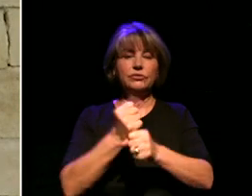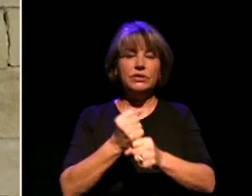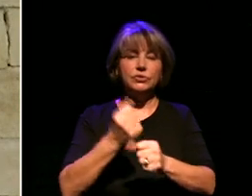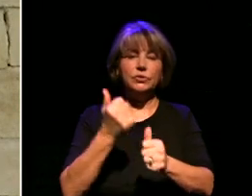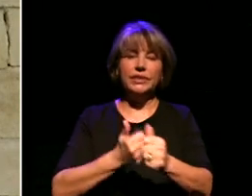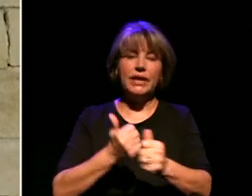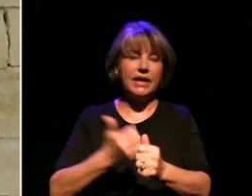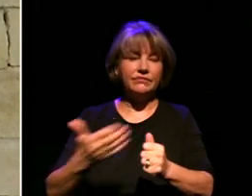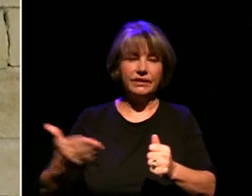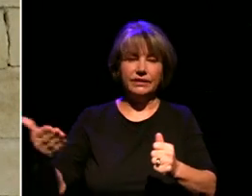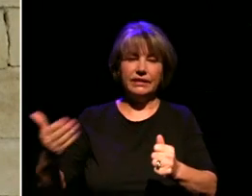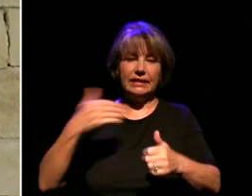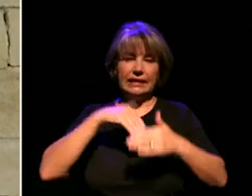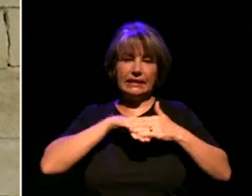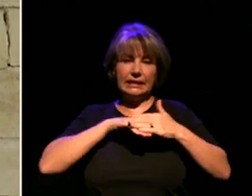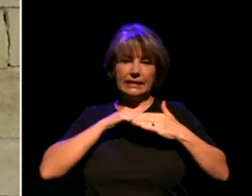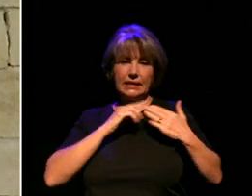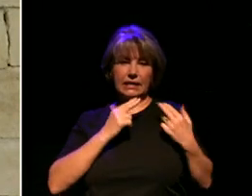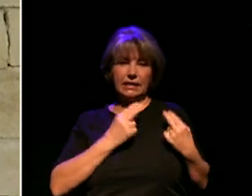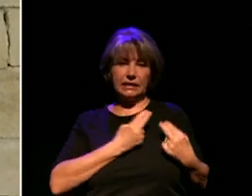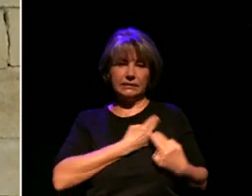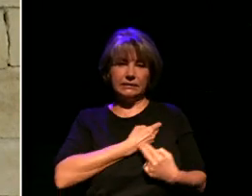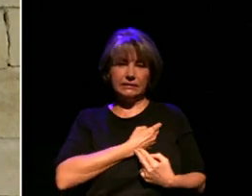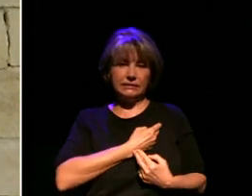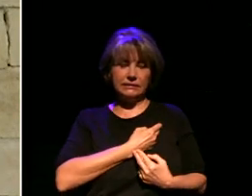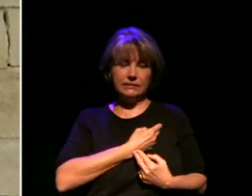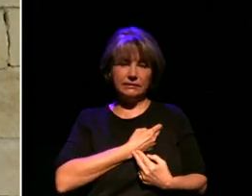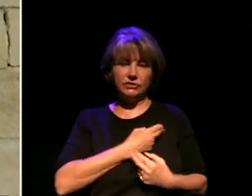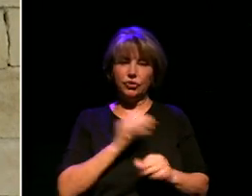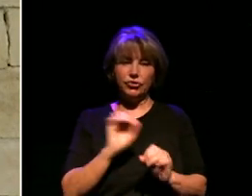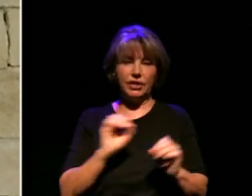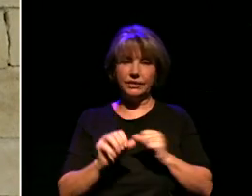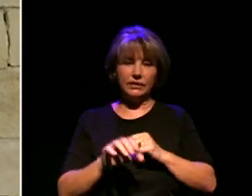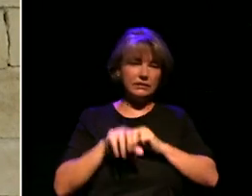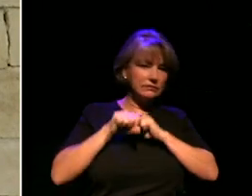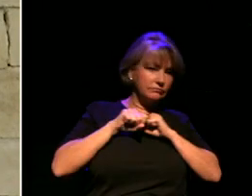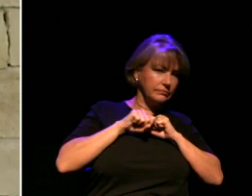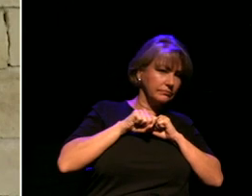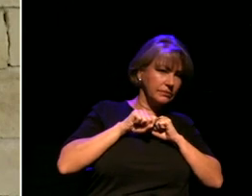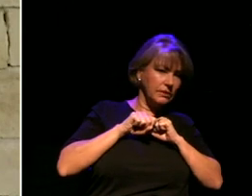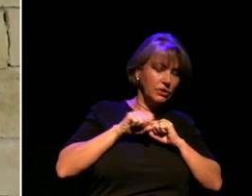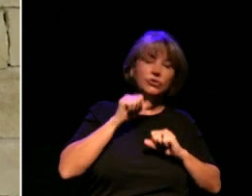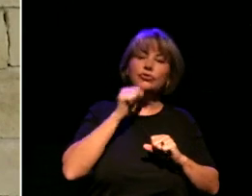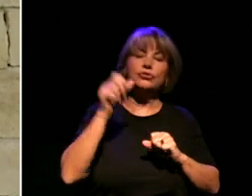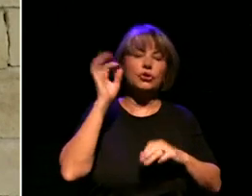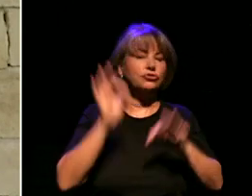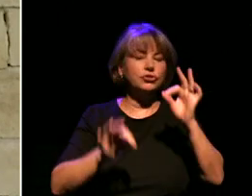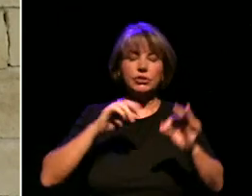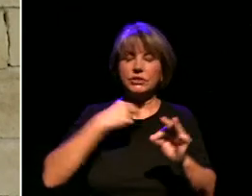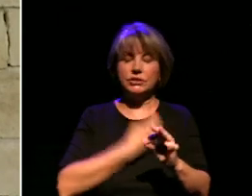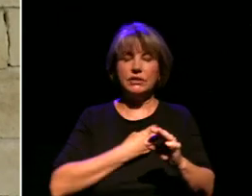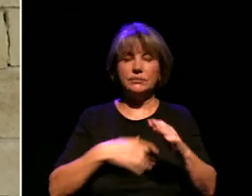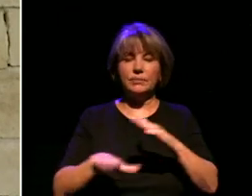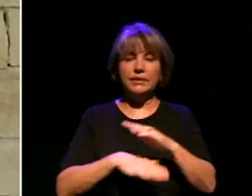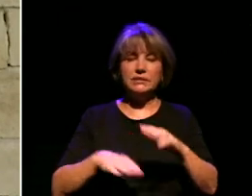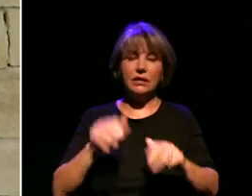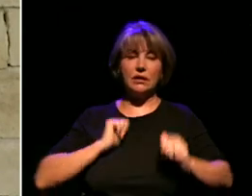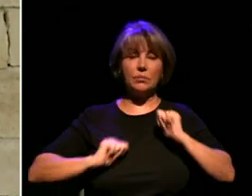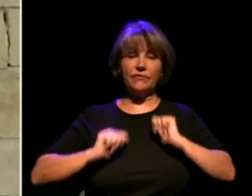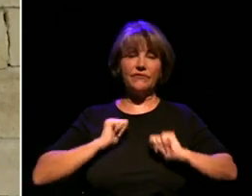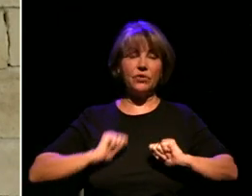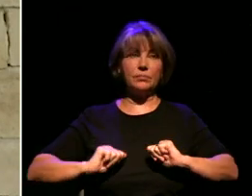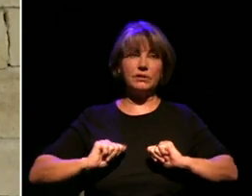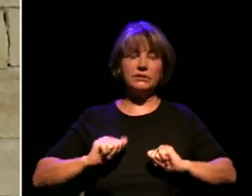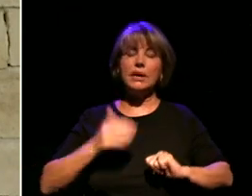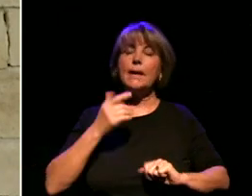us, that no part has to be held back, that you don't judge us based on our performance, but on